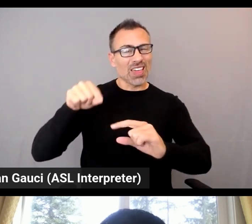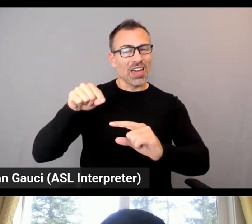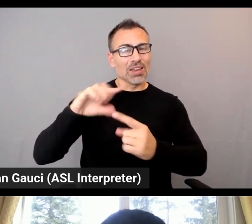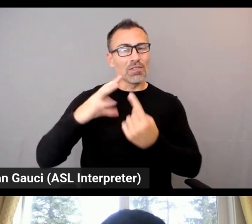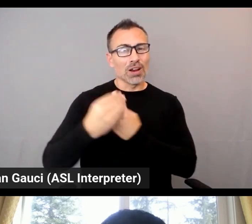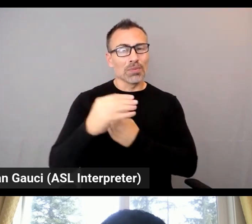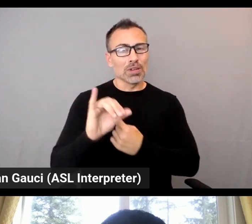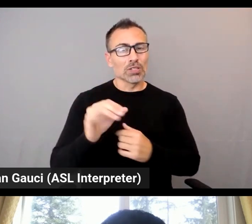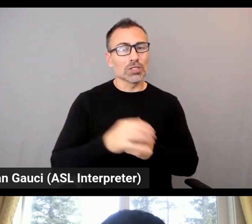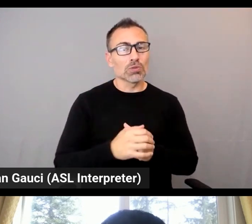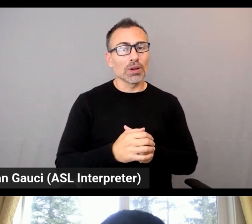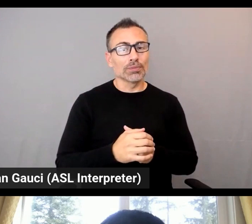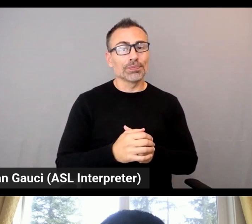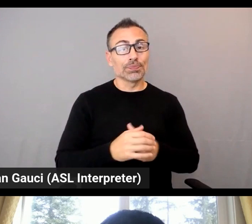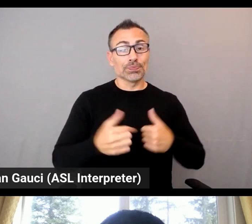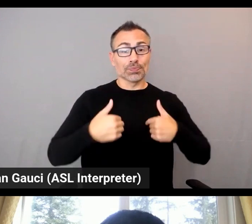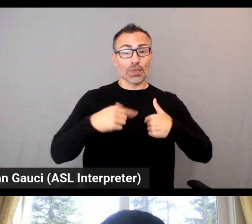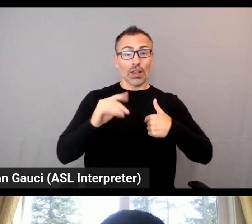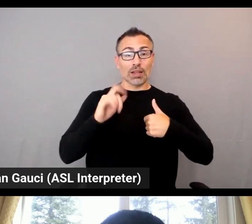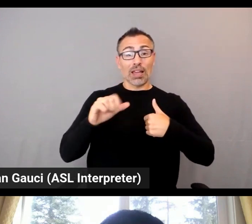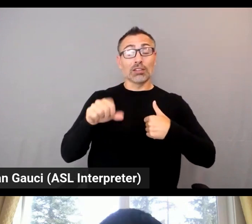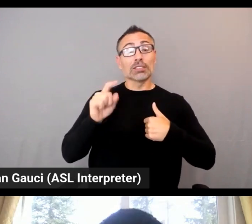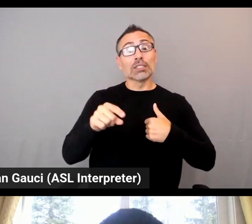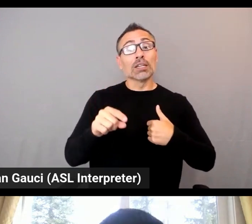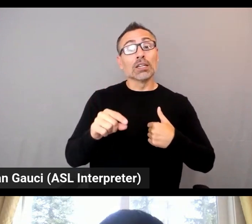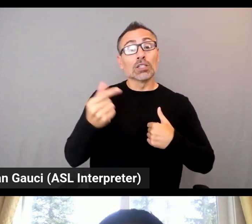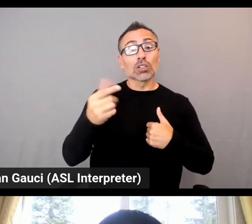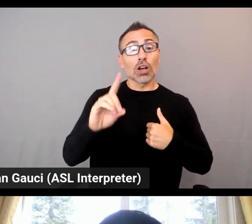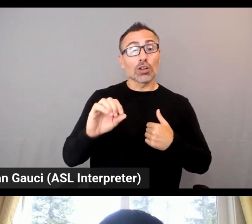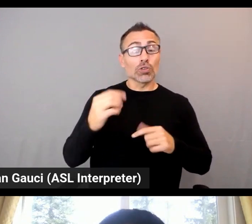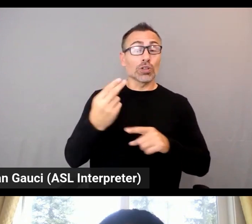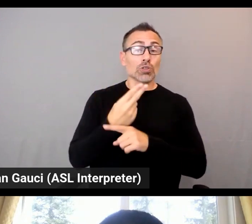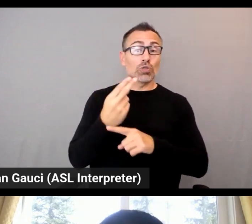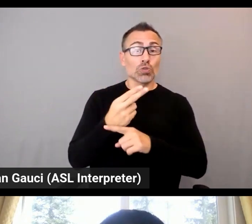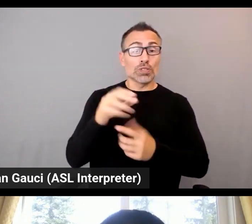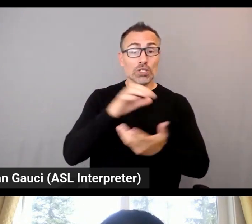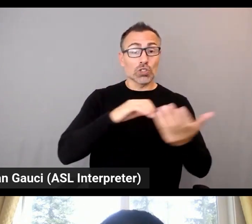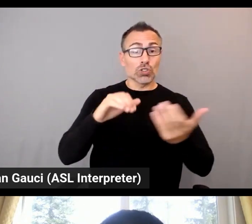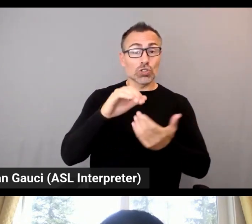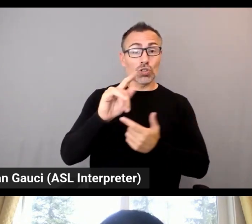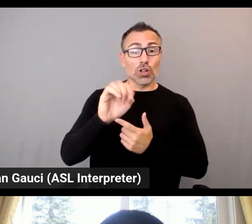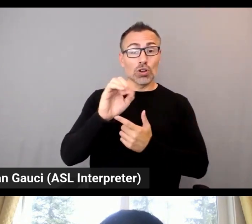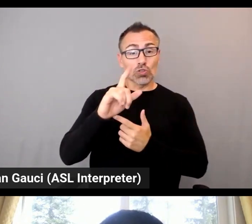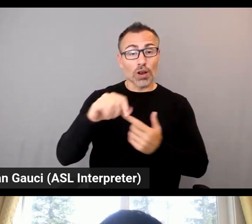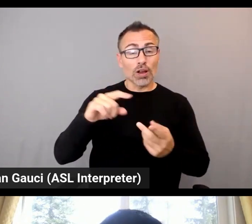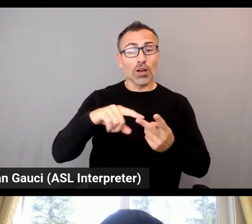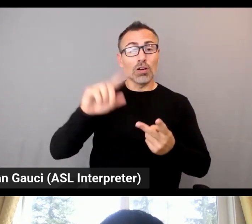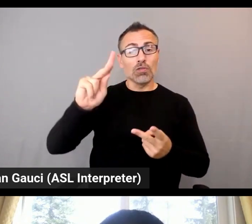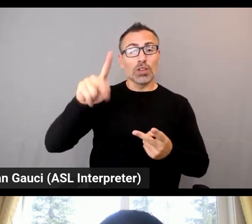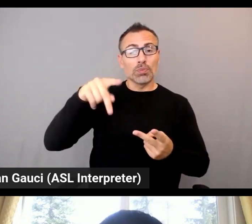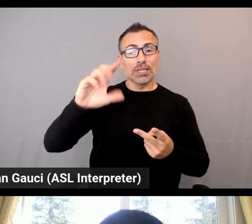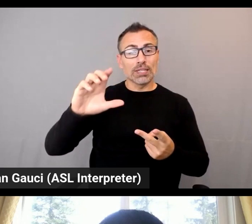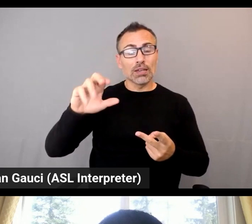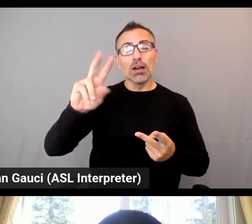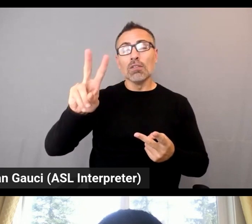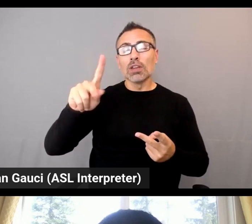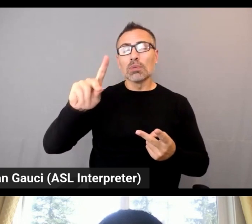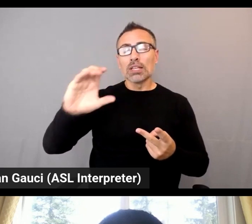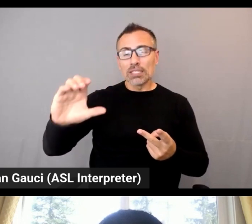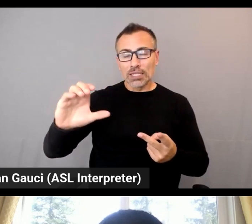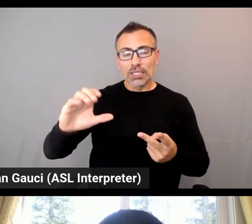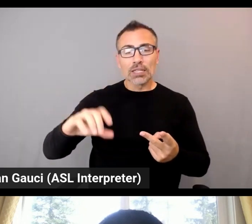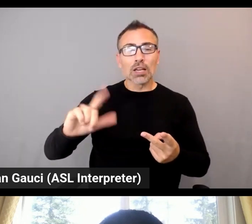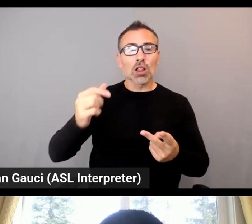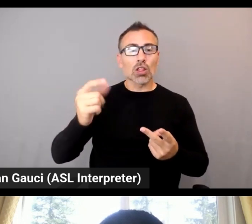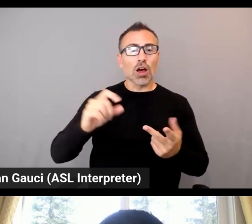Awesome. And GuardDuty uses CloudTrail VPC flow logs, Route 53 resolver logs. So